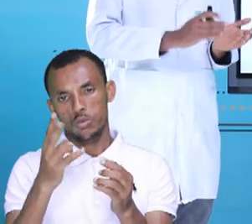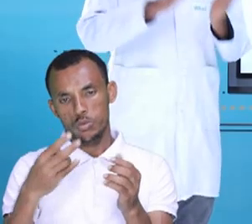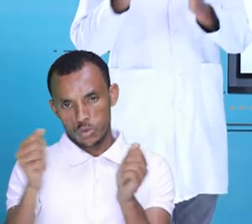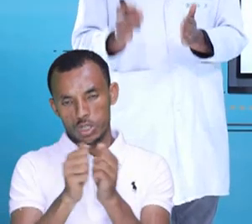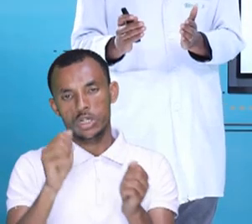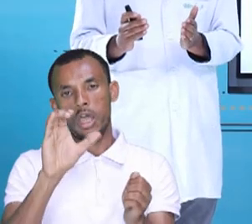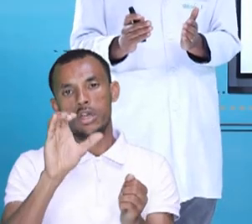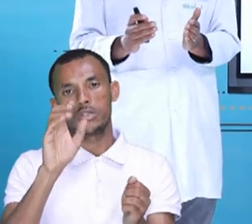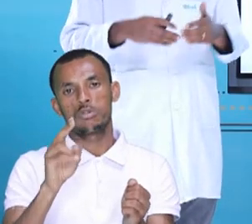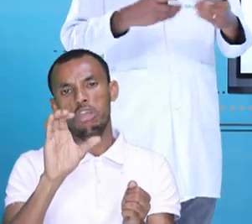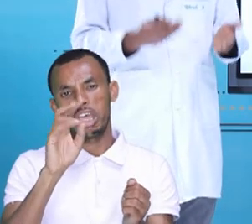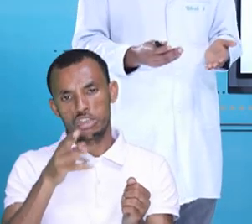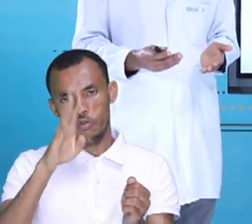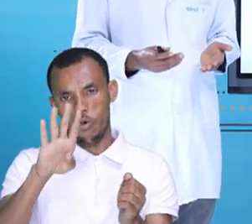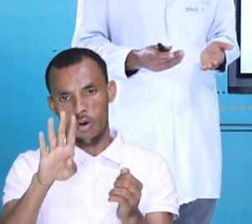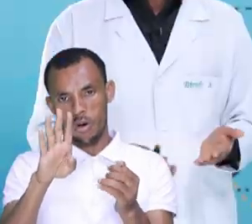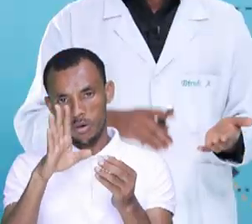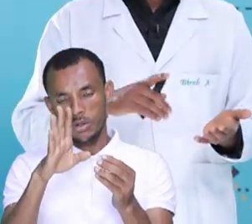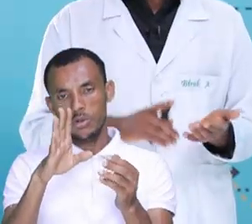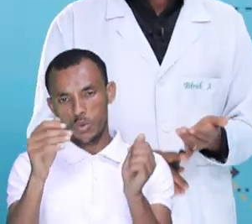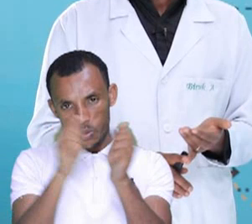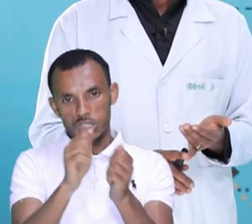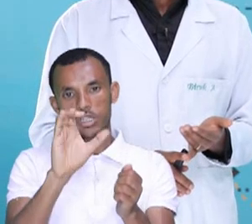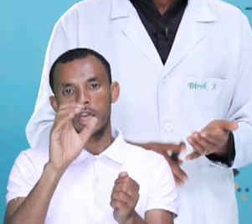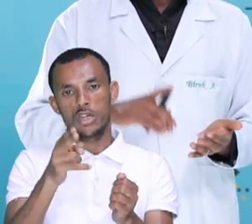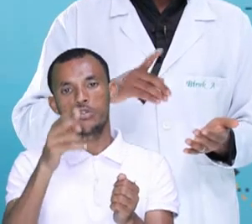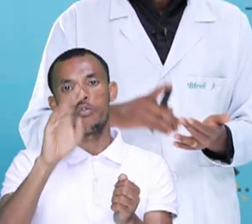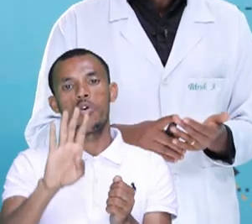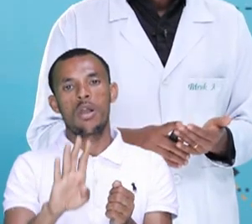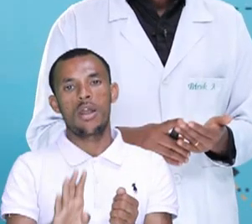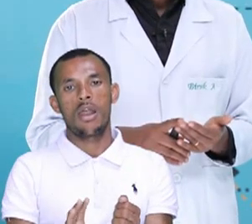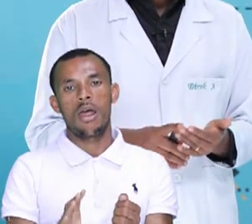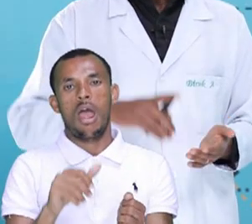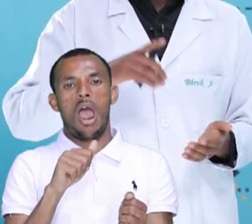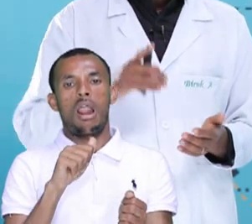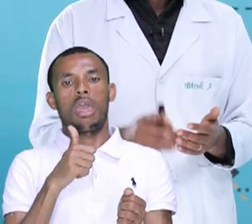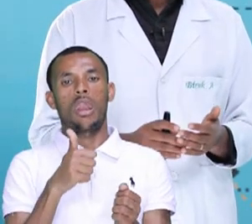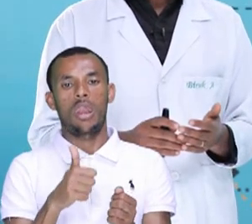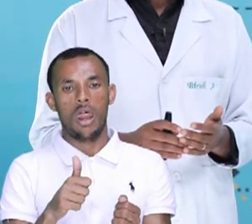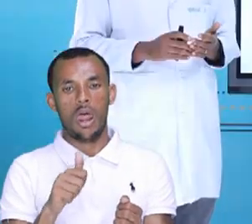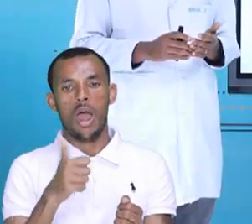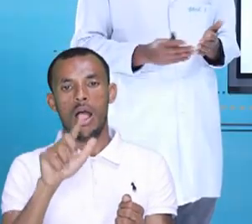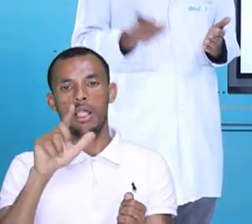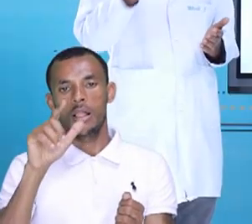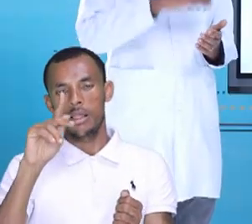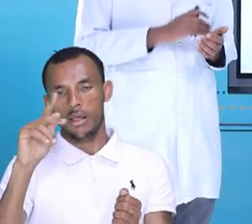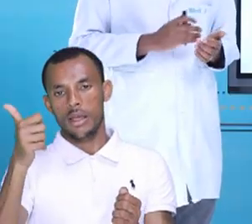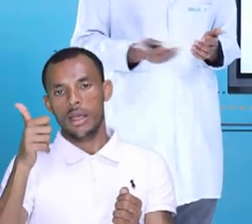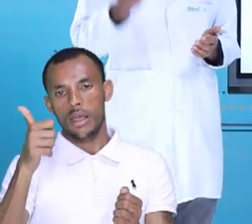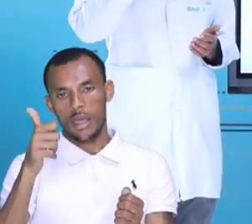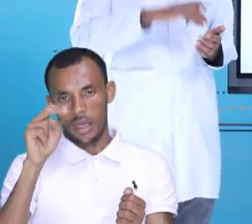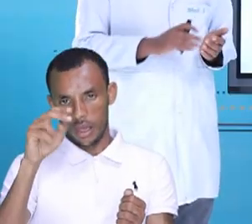Methane with methane. You know methane, it is an alkane. By the way, alkane, alkene, alkyne. You know in